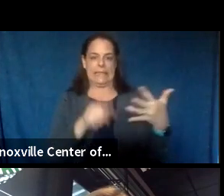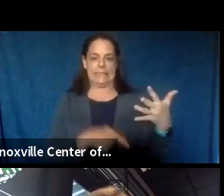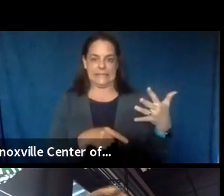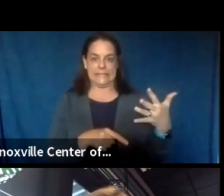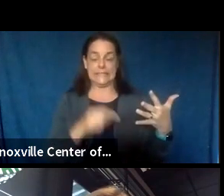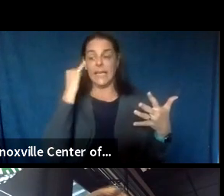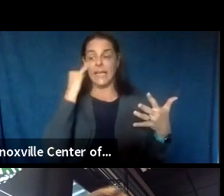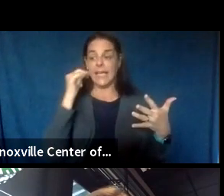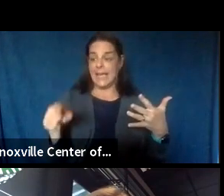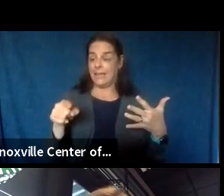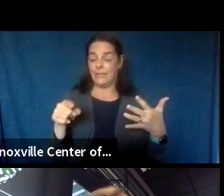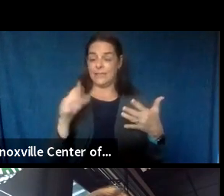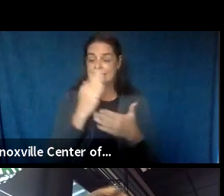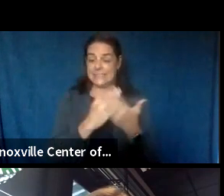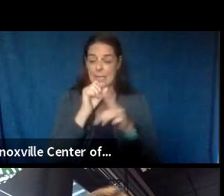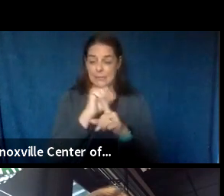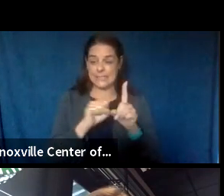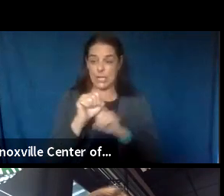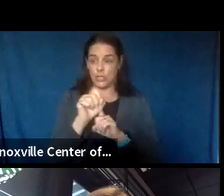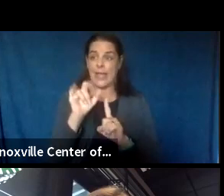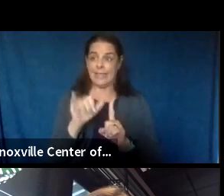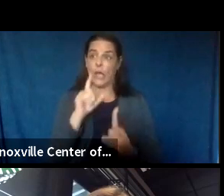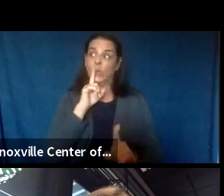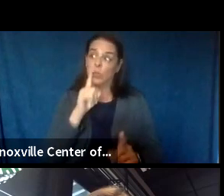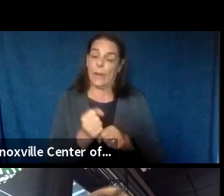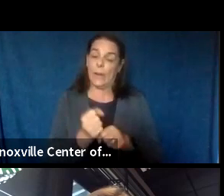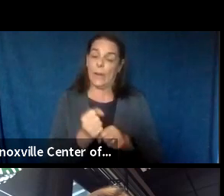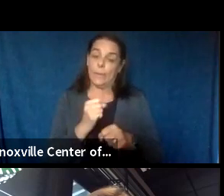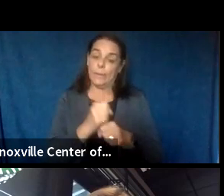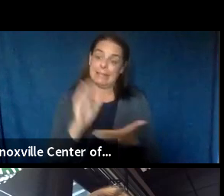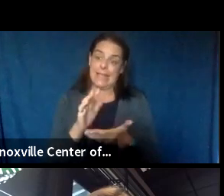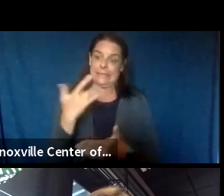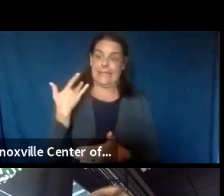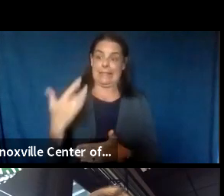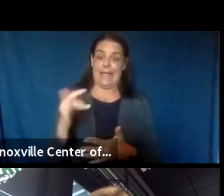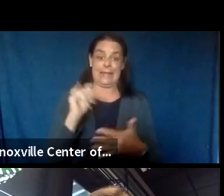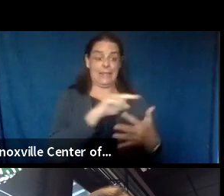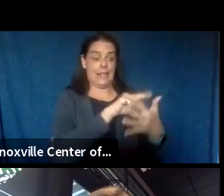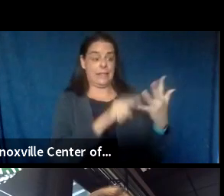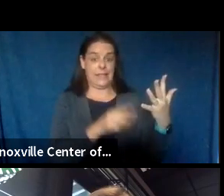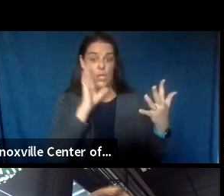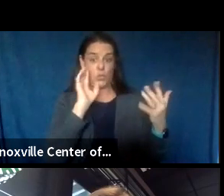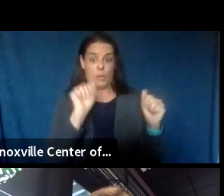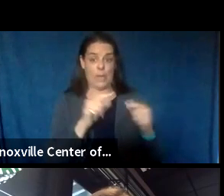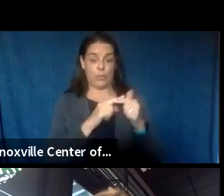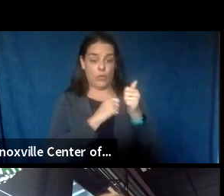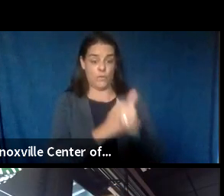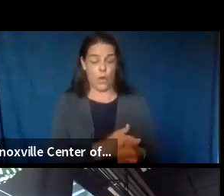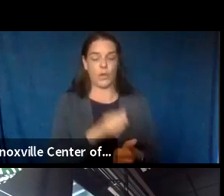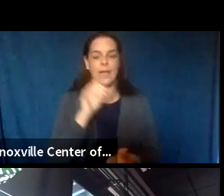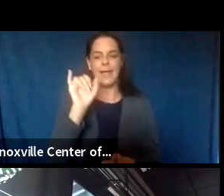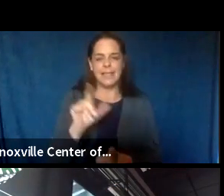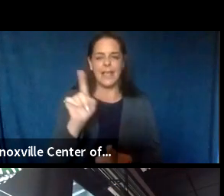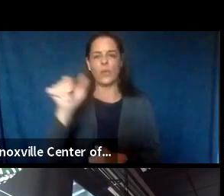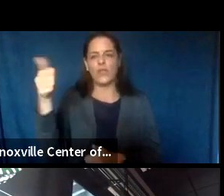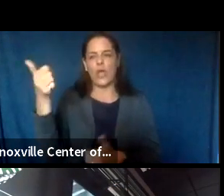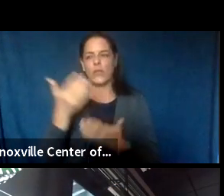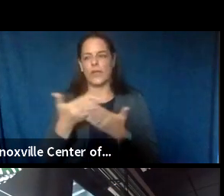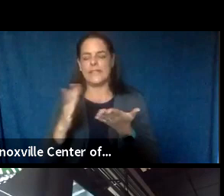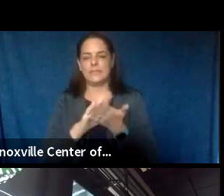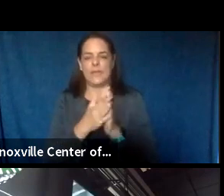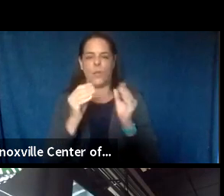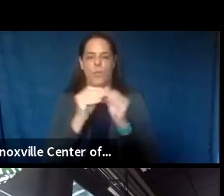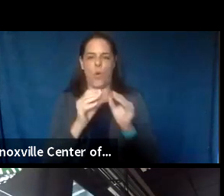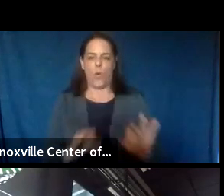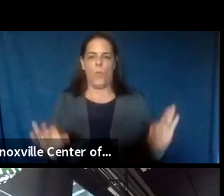that inherently makes it less likely that the 5 core actions are going to be followed, that's where all these other things become more important.